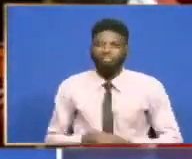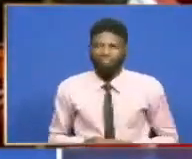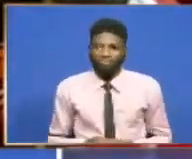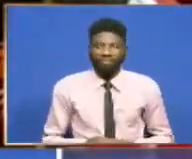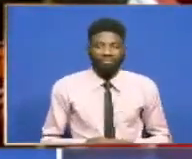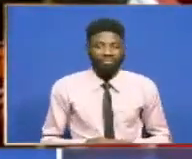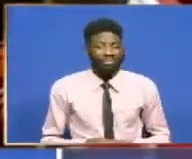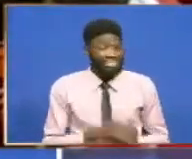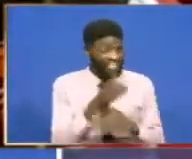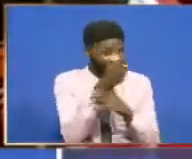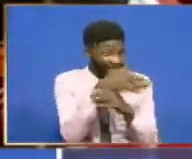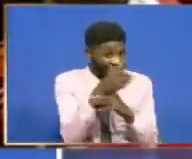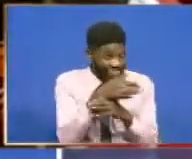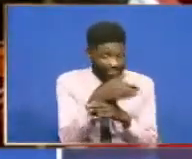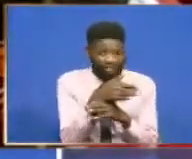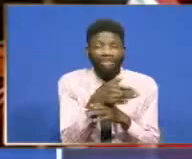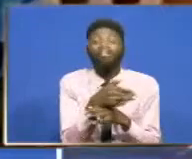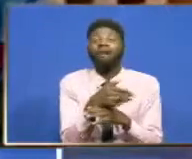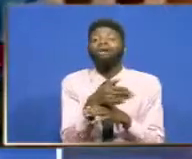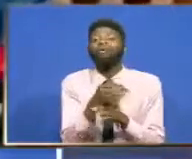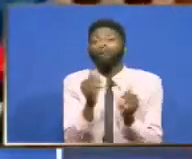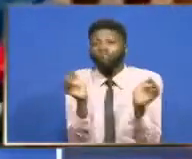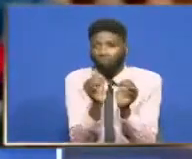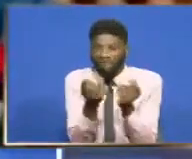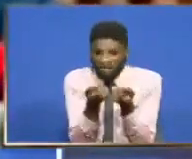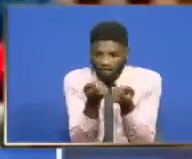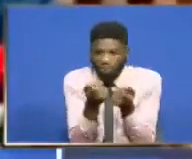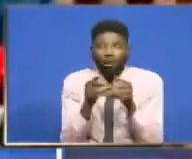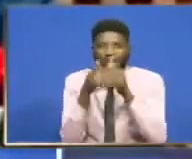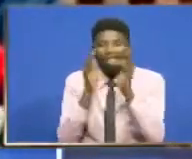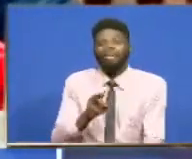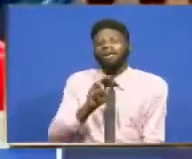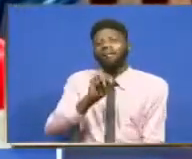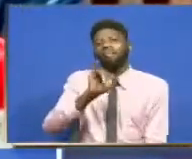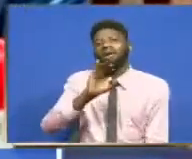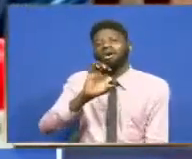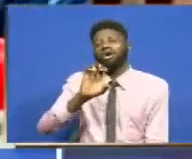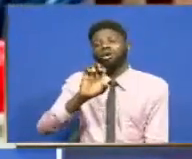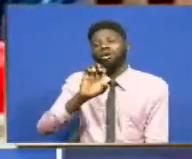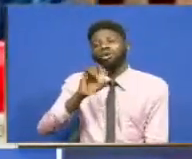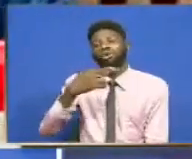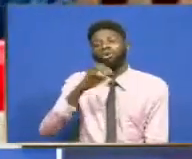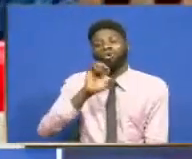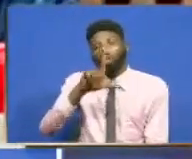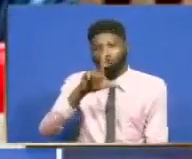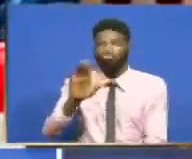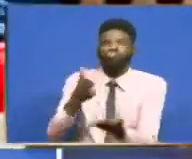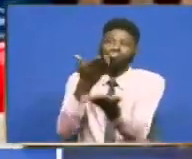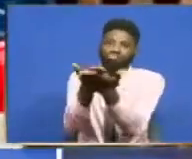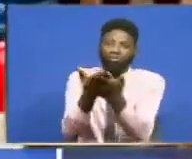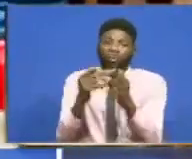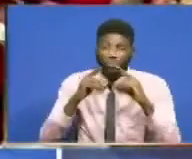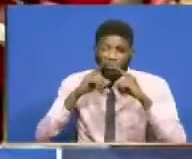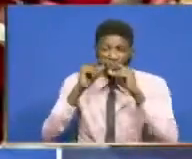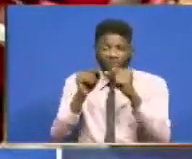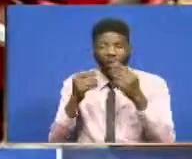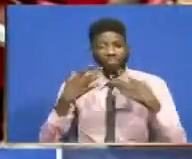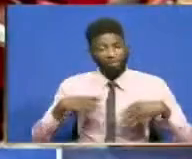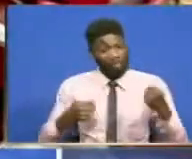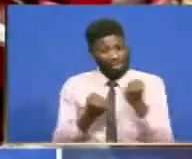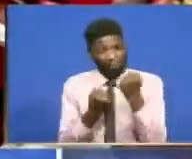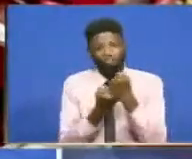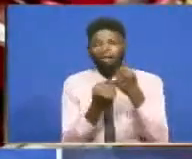On Thursday, Minority Leader Michael Ogada, who tabled the motion, claimed it has a backing of 86 out